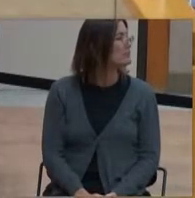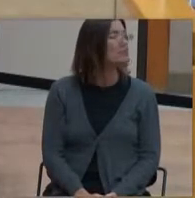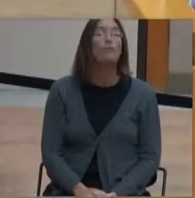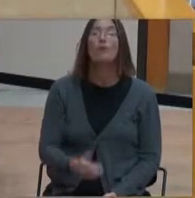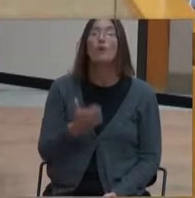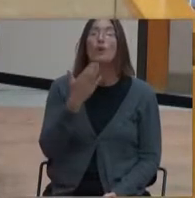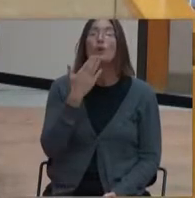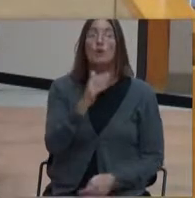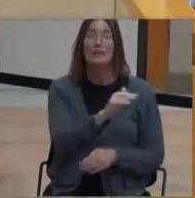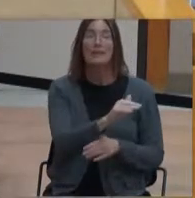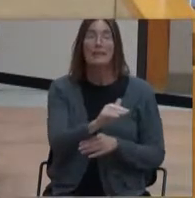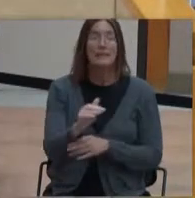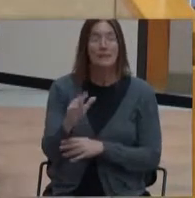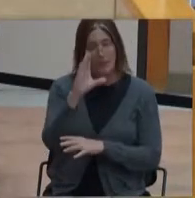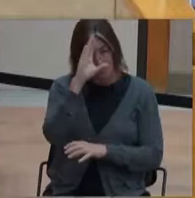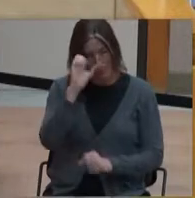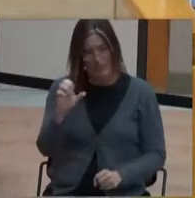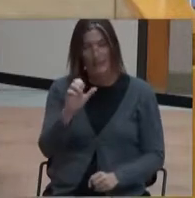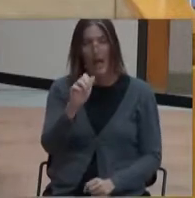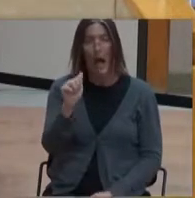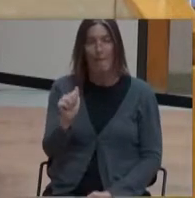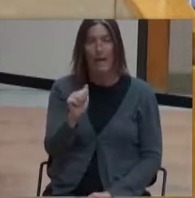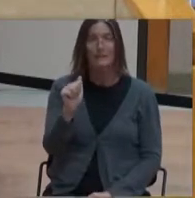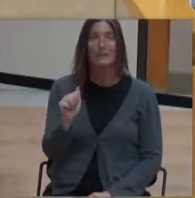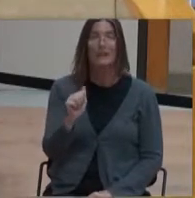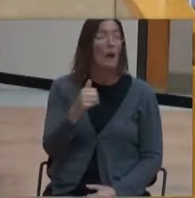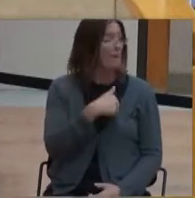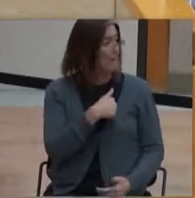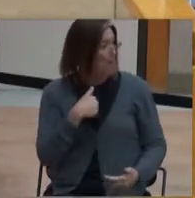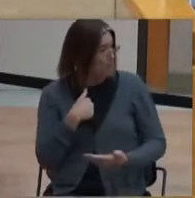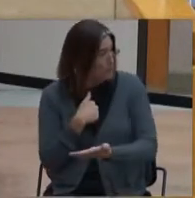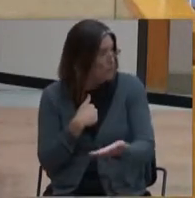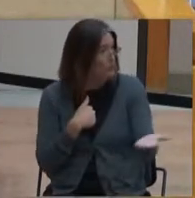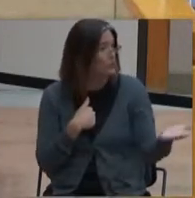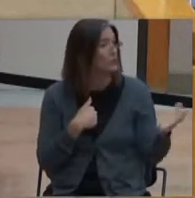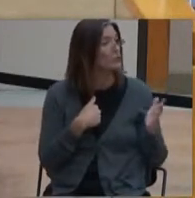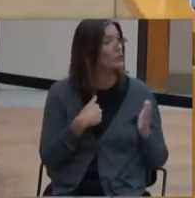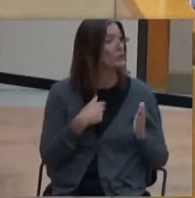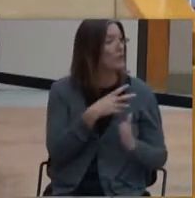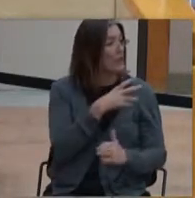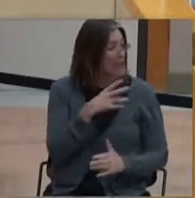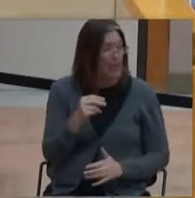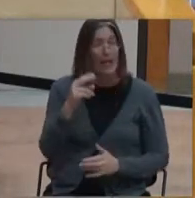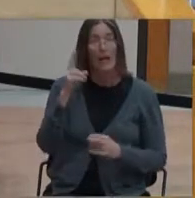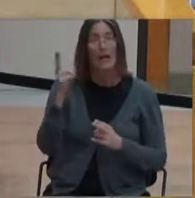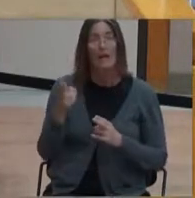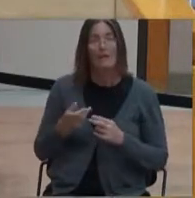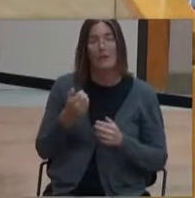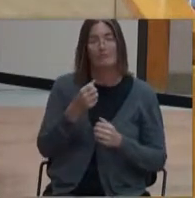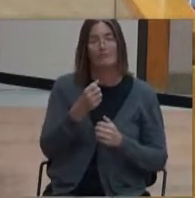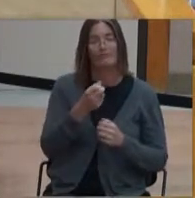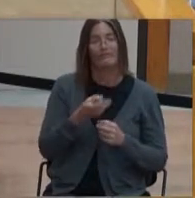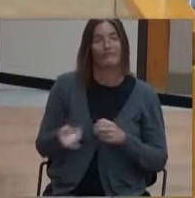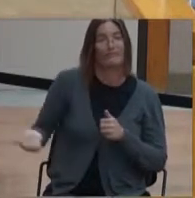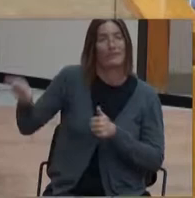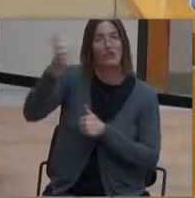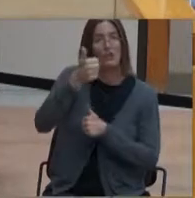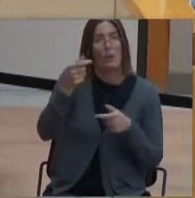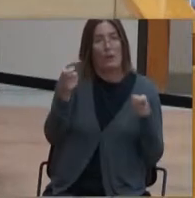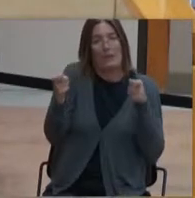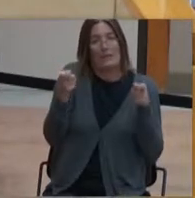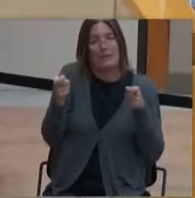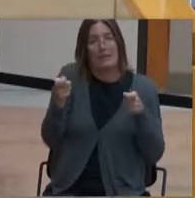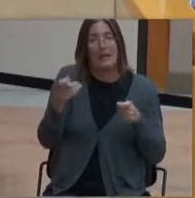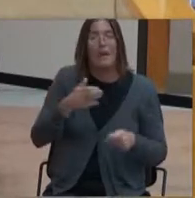Good evening, President Muska, members of the school members, superintendents Tower and Rosamond, the community members. My name